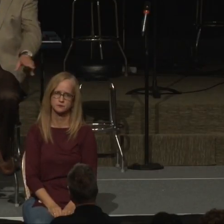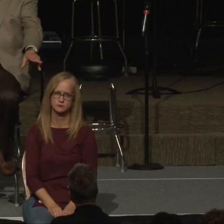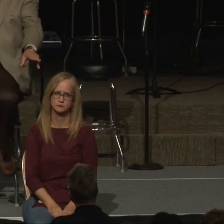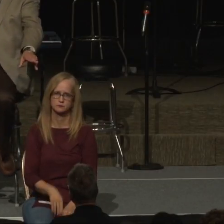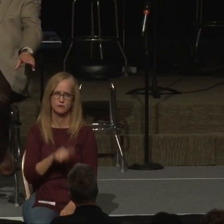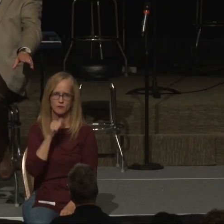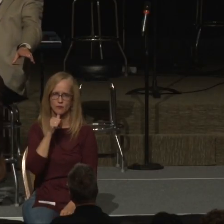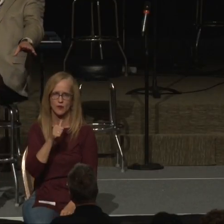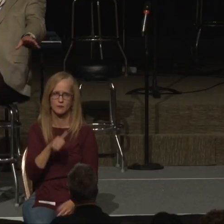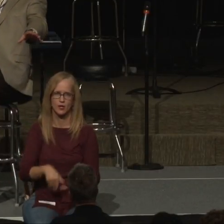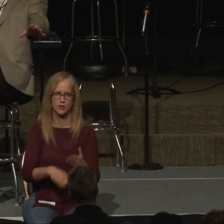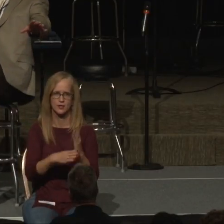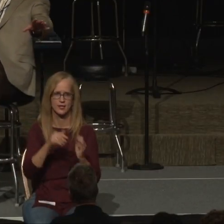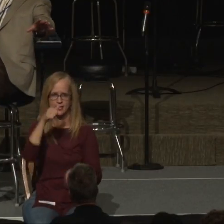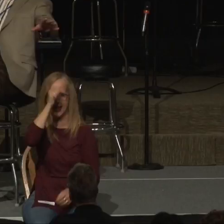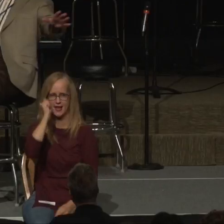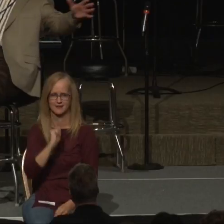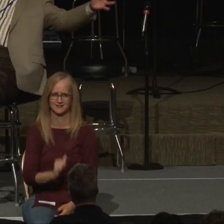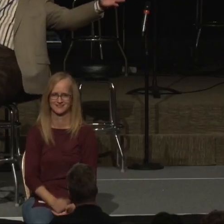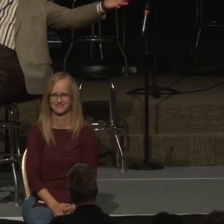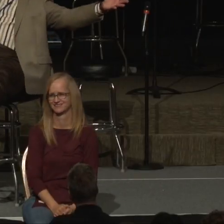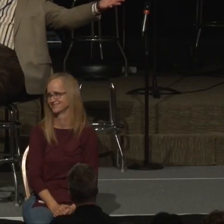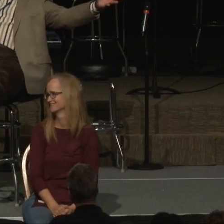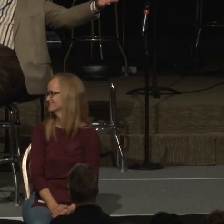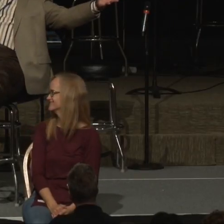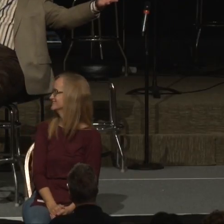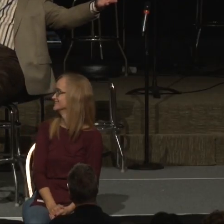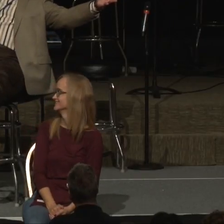And I'm not going to kick Ann